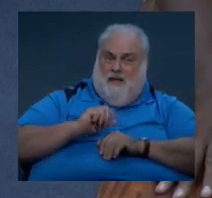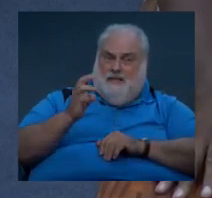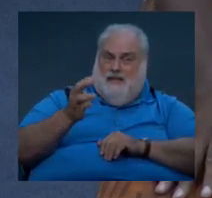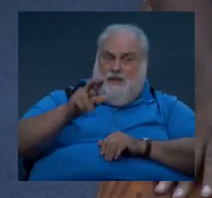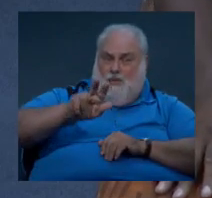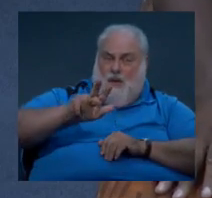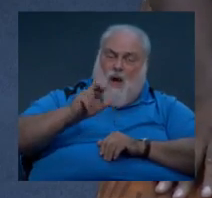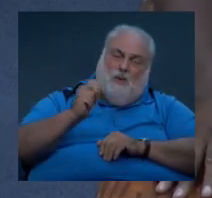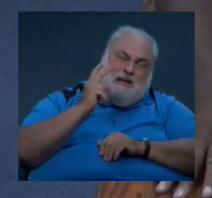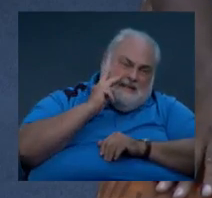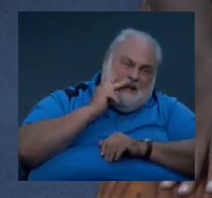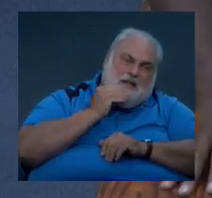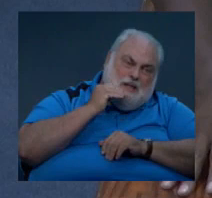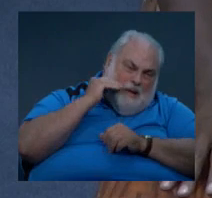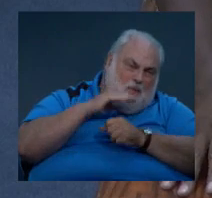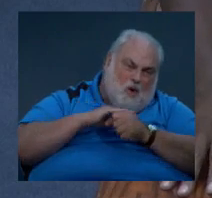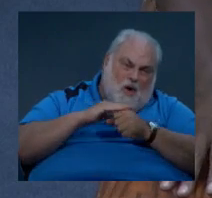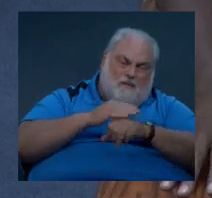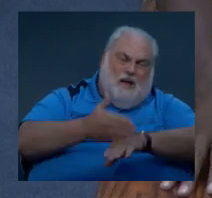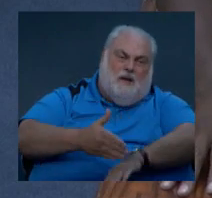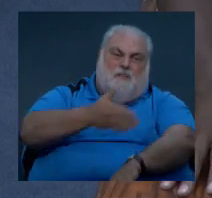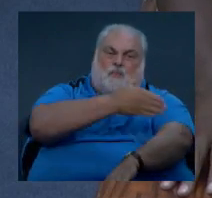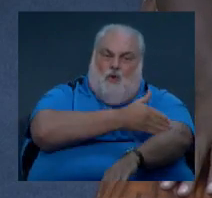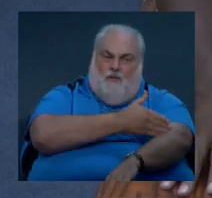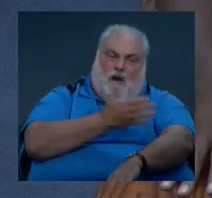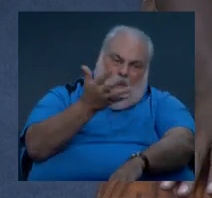I want to see the neighborhood improve.